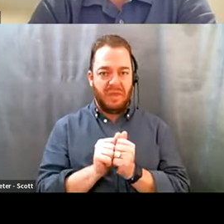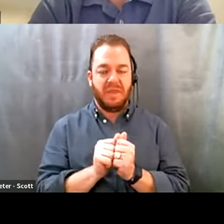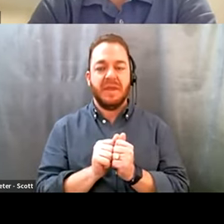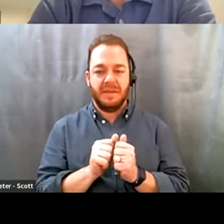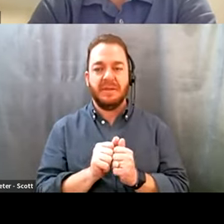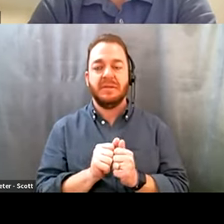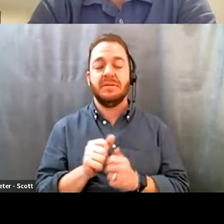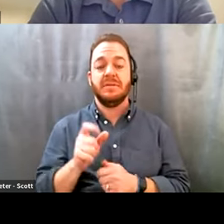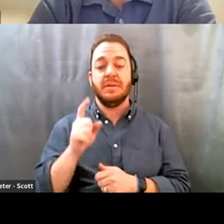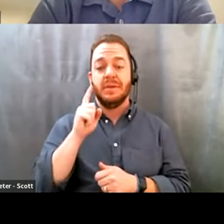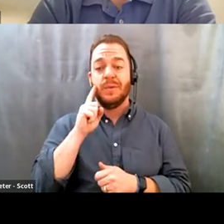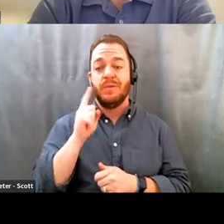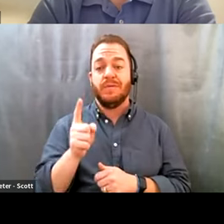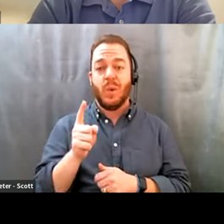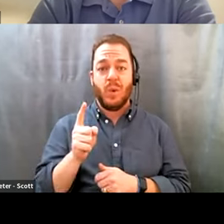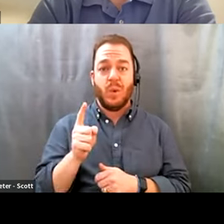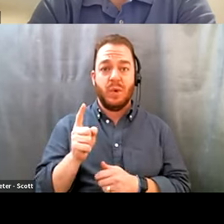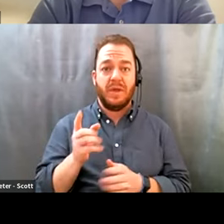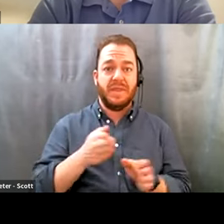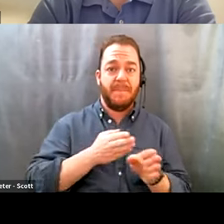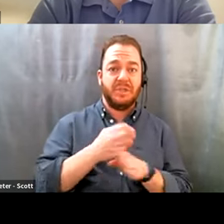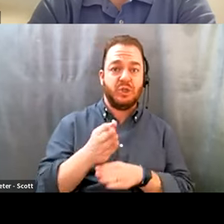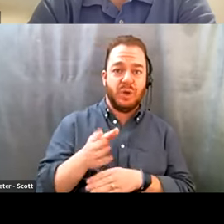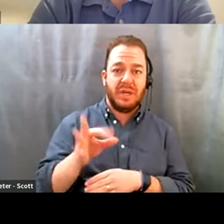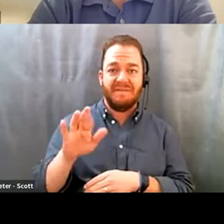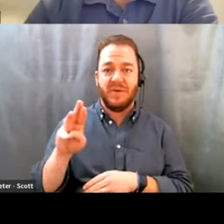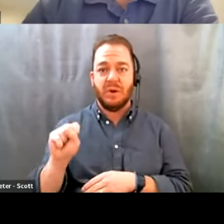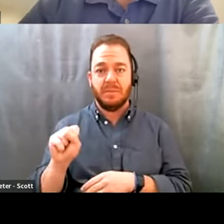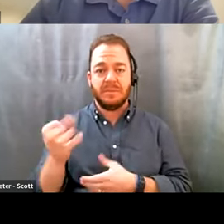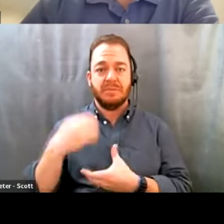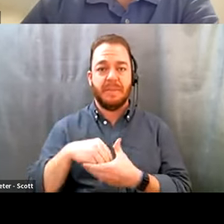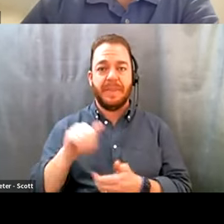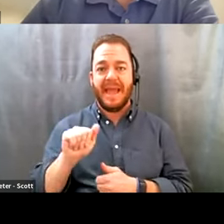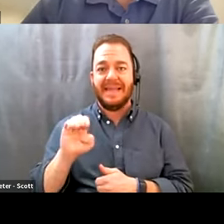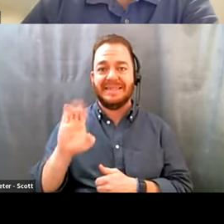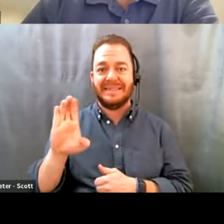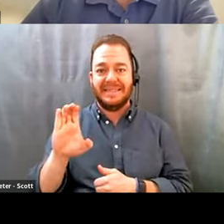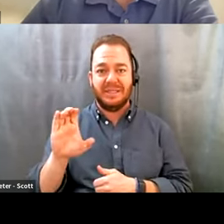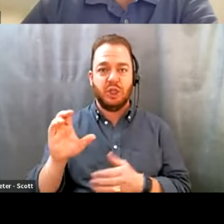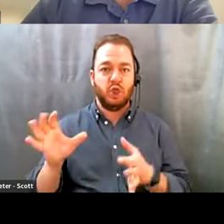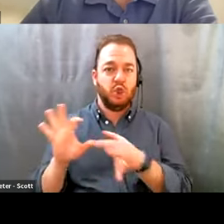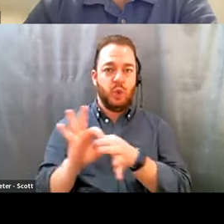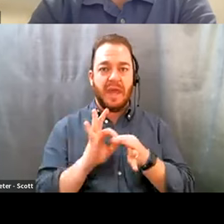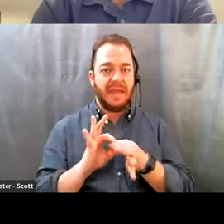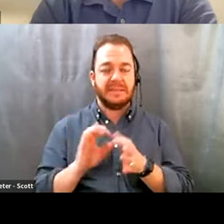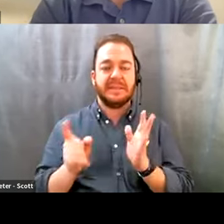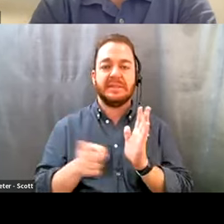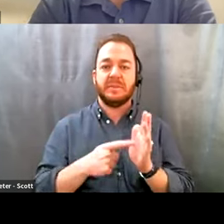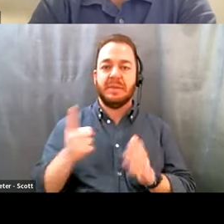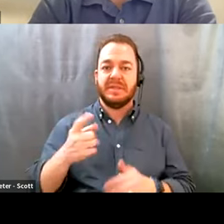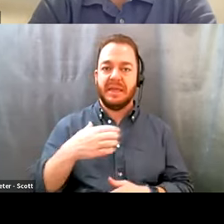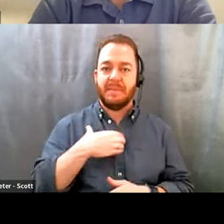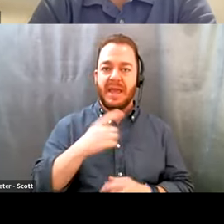Definitely. And even for the majority firms that are part of AEC Unites, they complain sometimes about